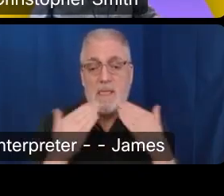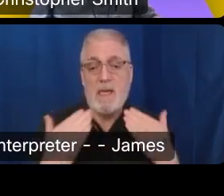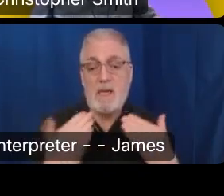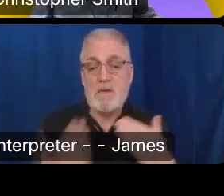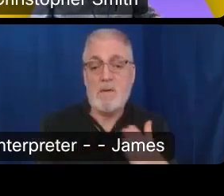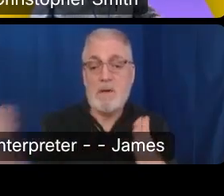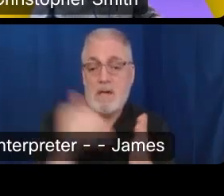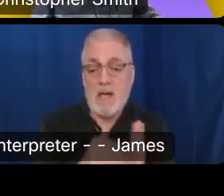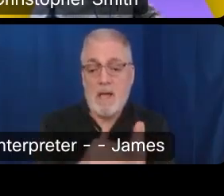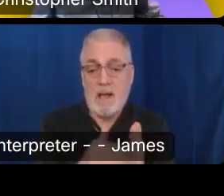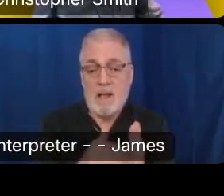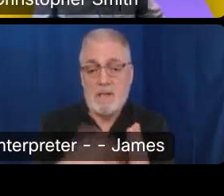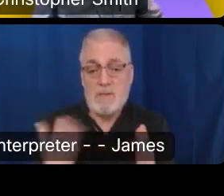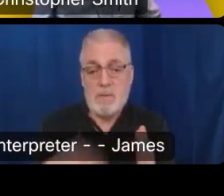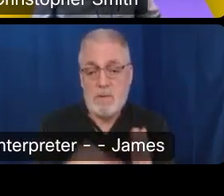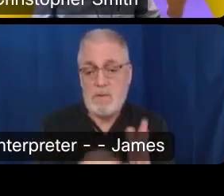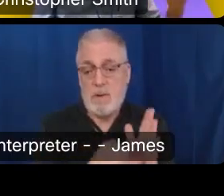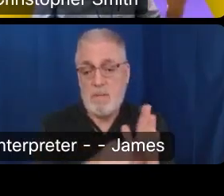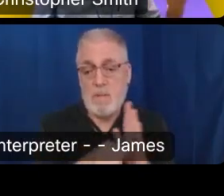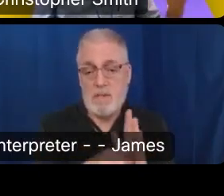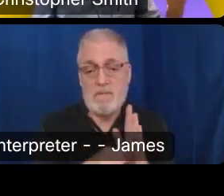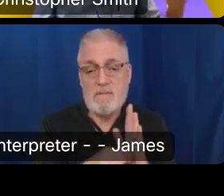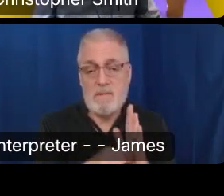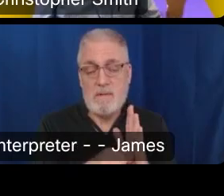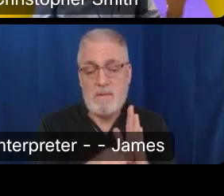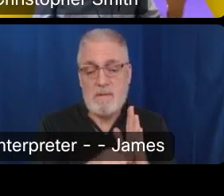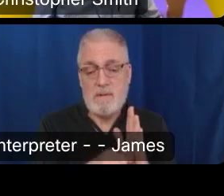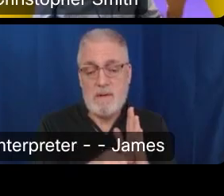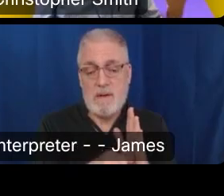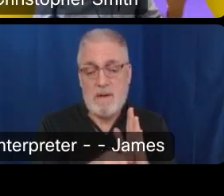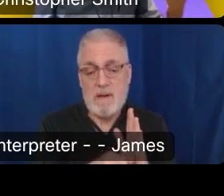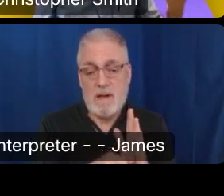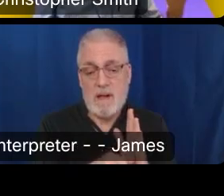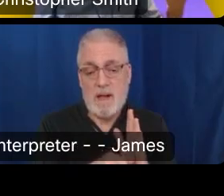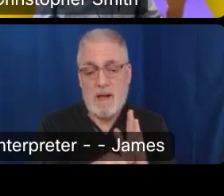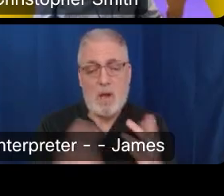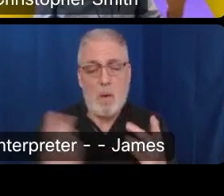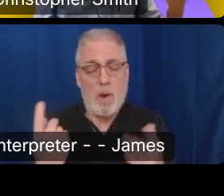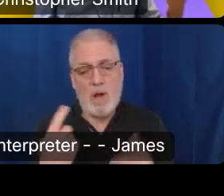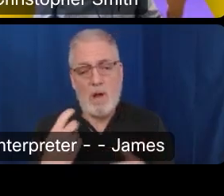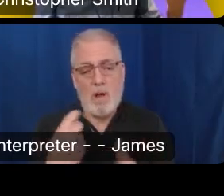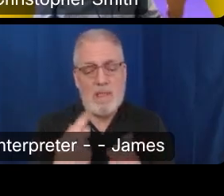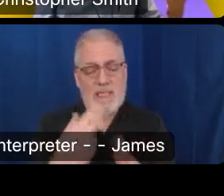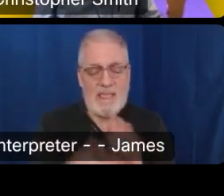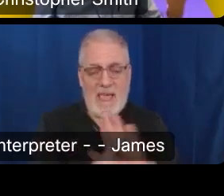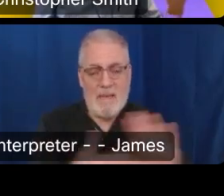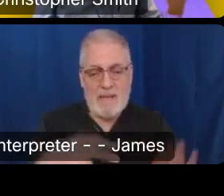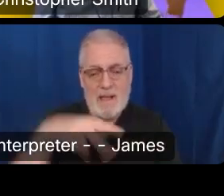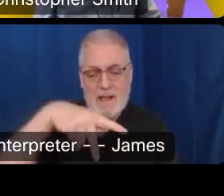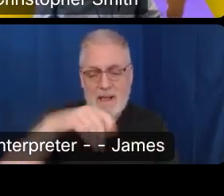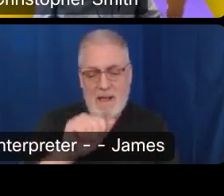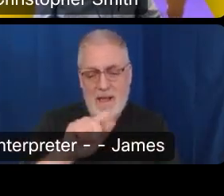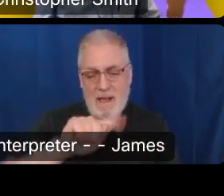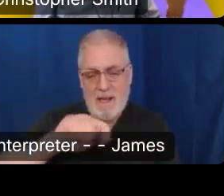It's impressive. I don't want to call it a patchwork. It's a very rich patchwork, but it's interesting how